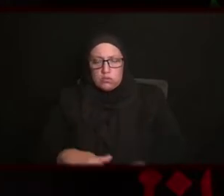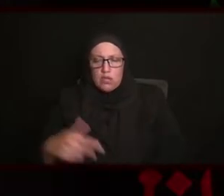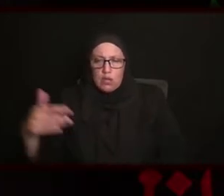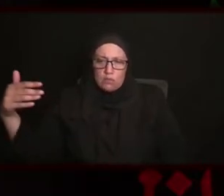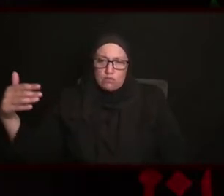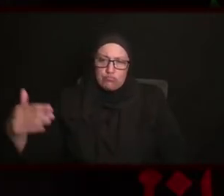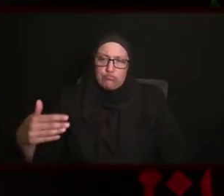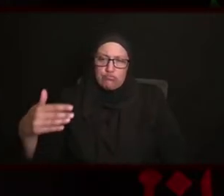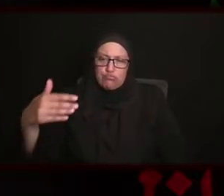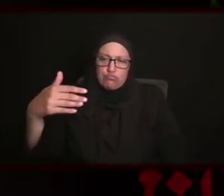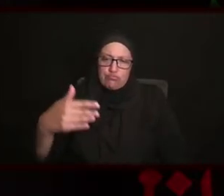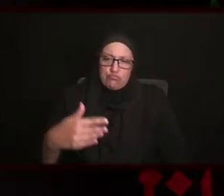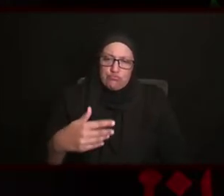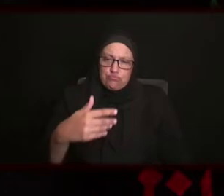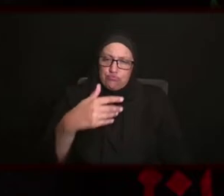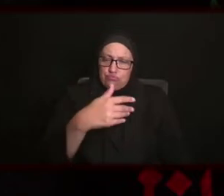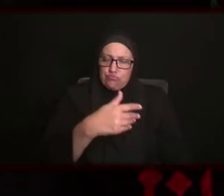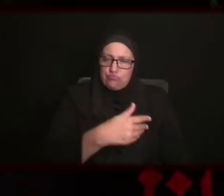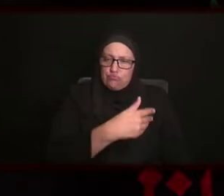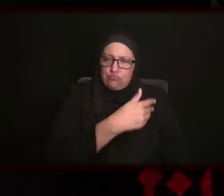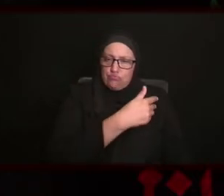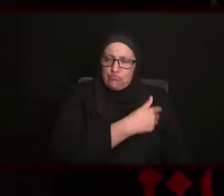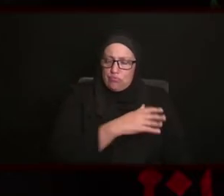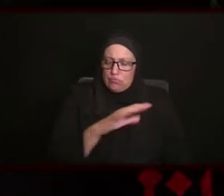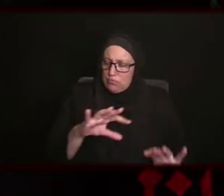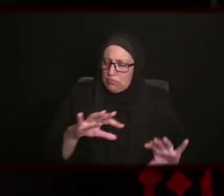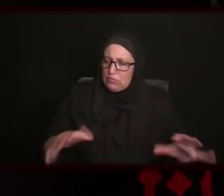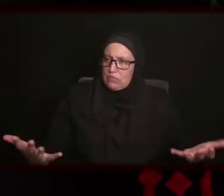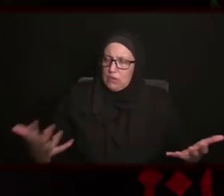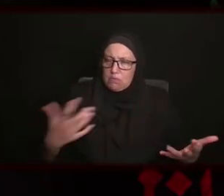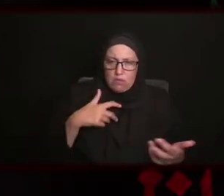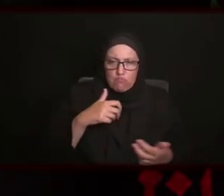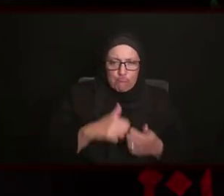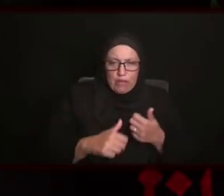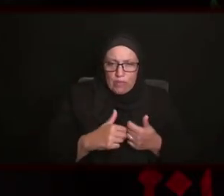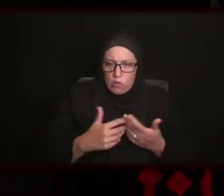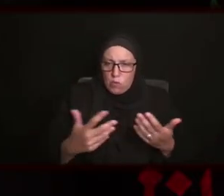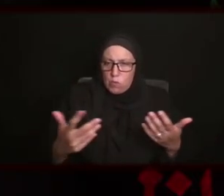return from the battlefield with no rider.